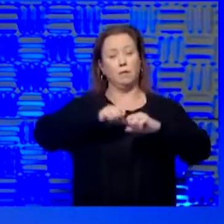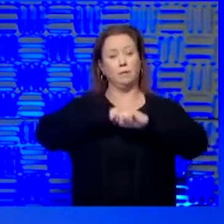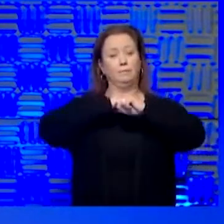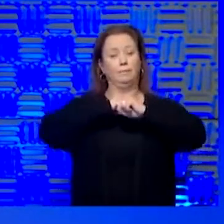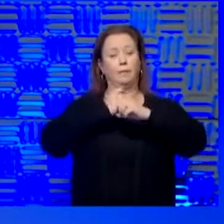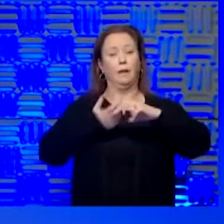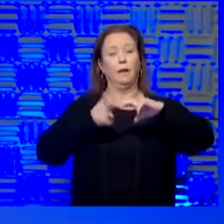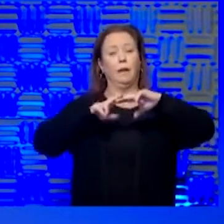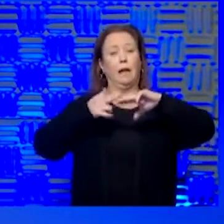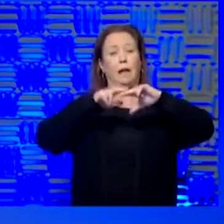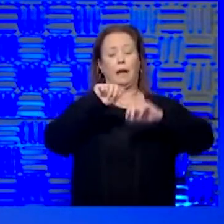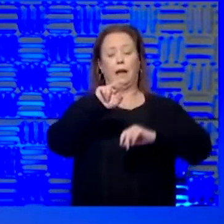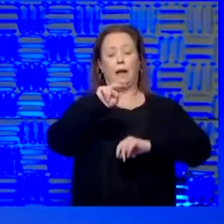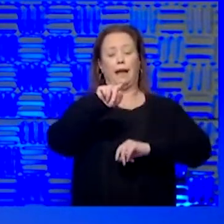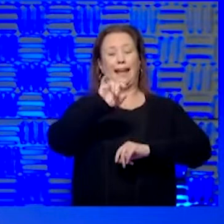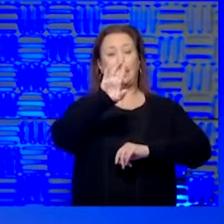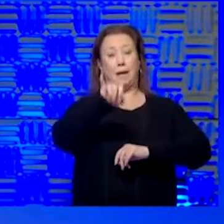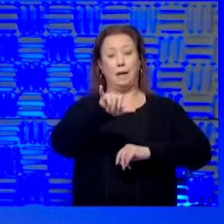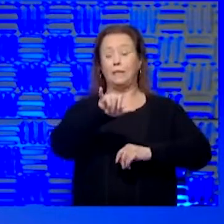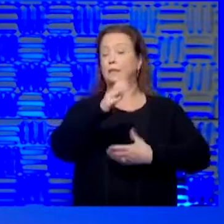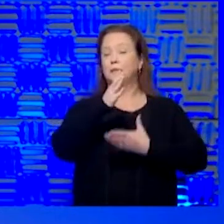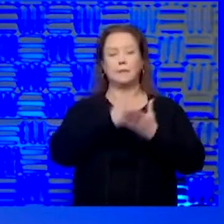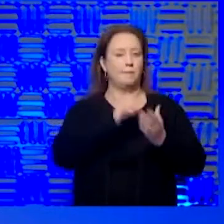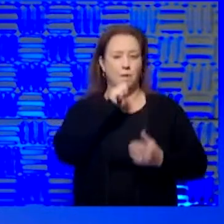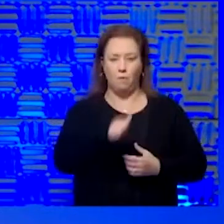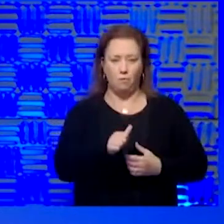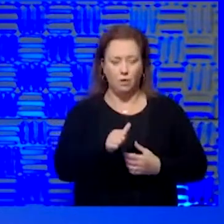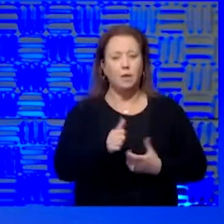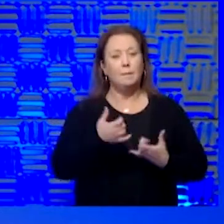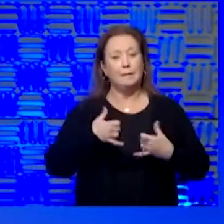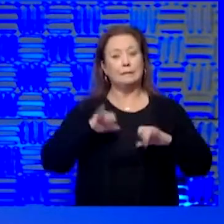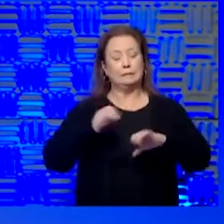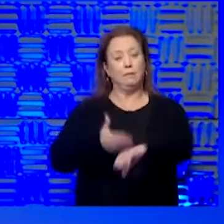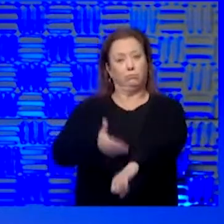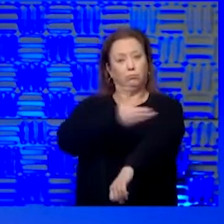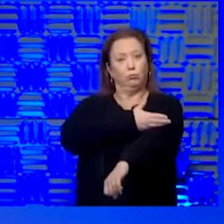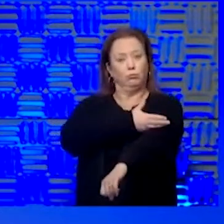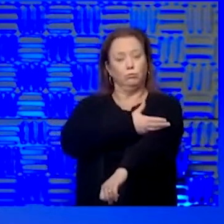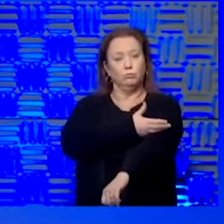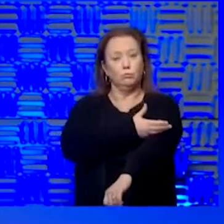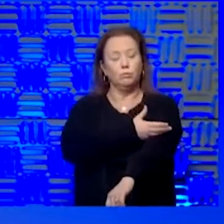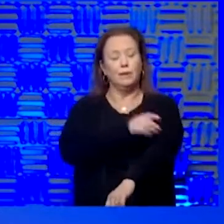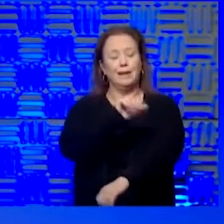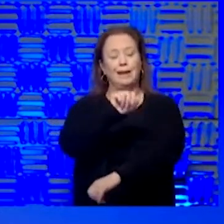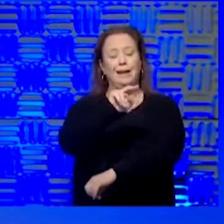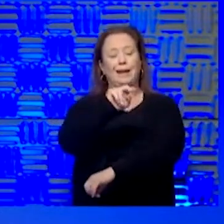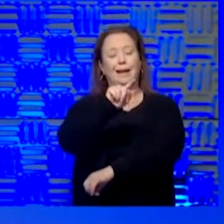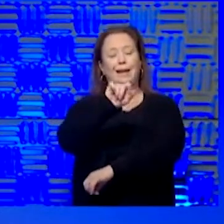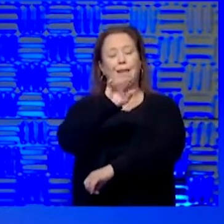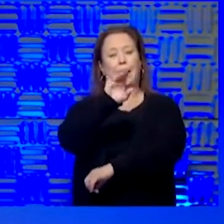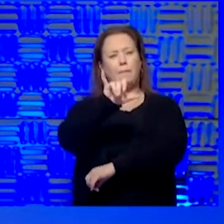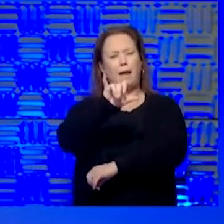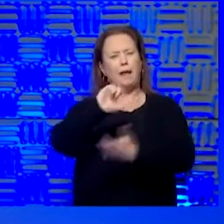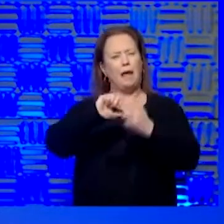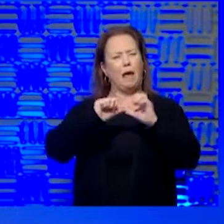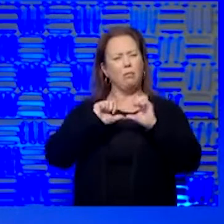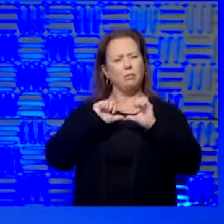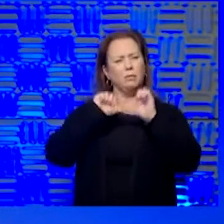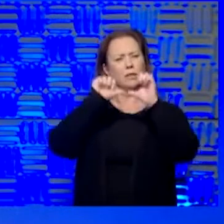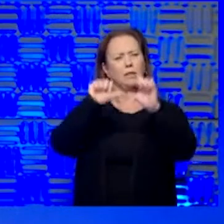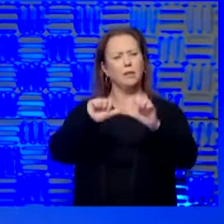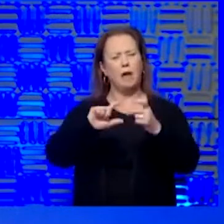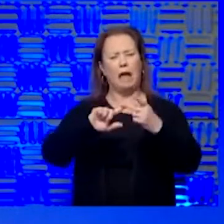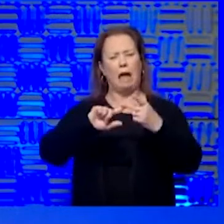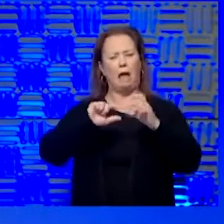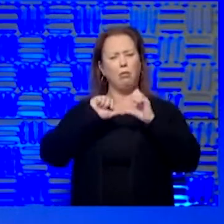antibodies. We talked about that. Some people don't mount antibodies, but still get better. But the antibodies, how long do they last? How long can you